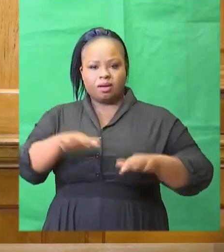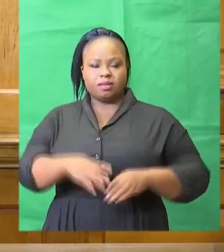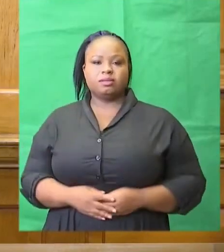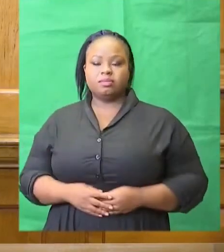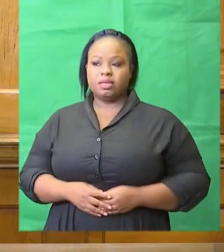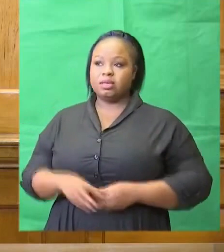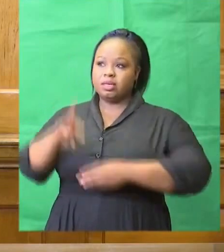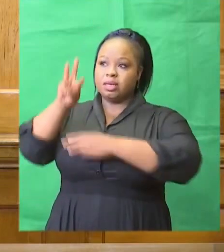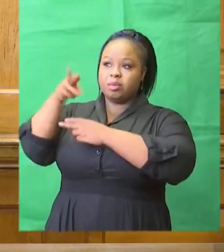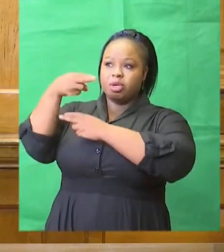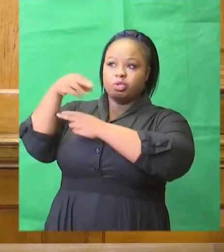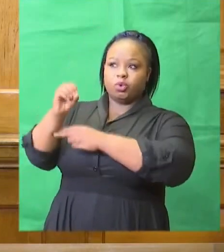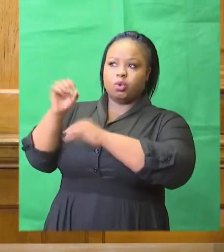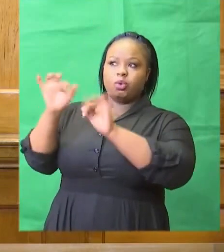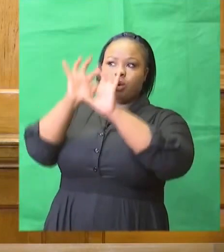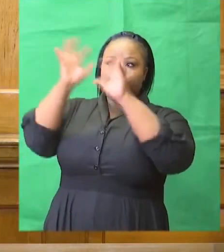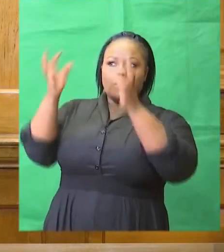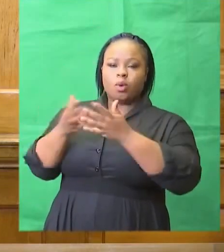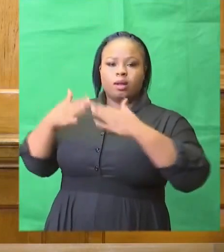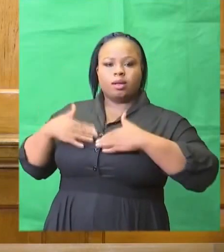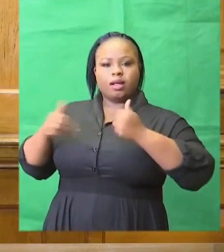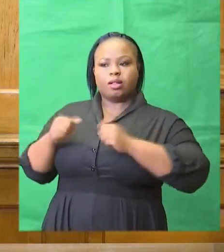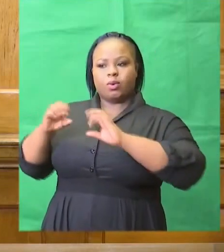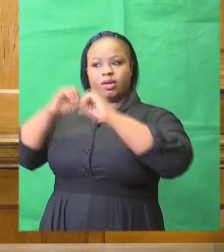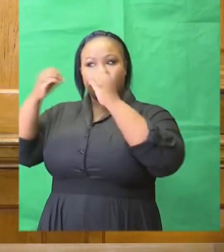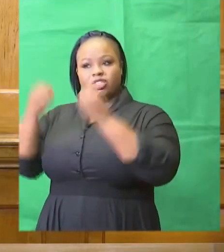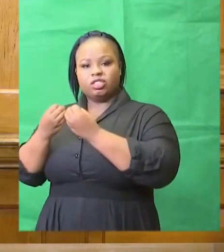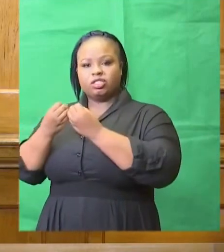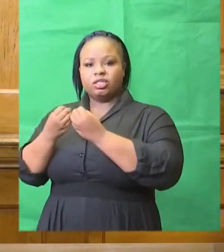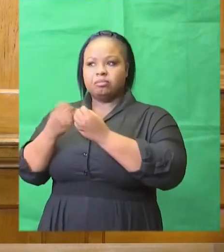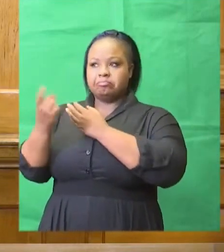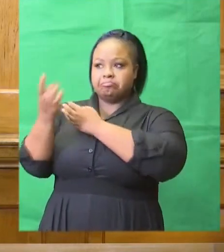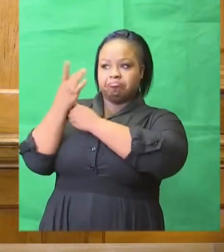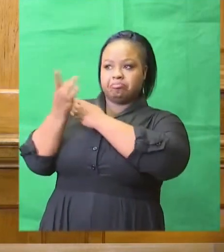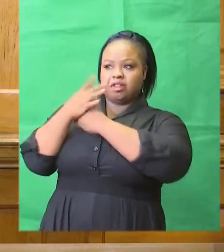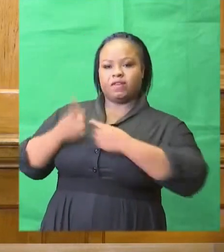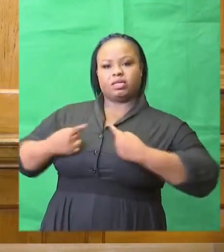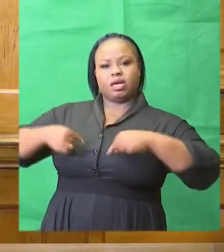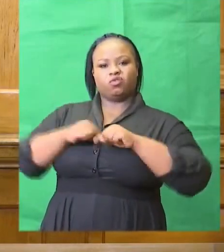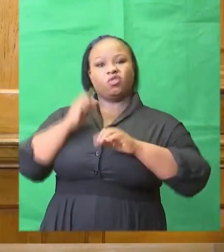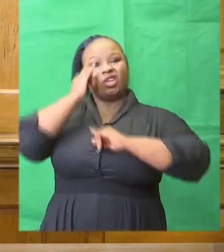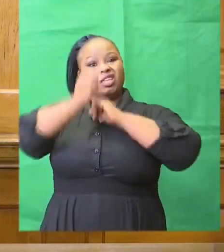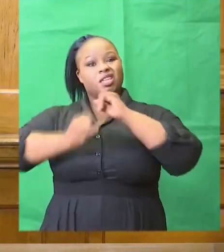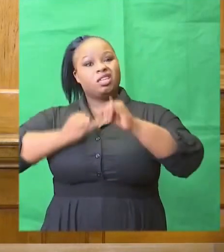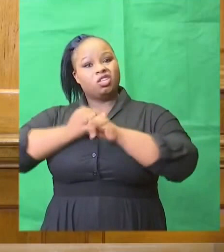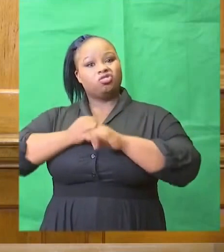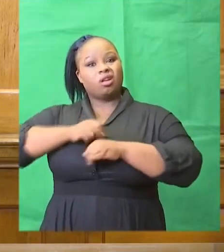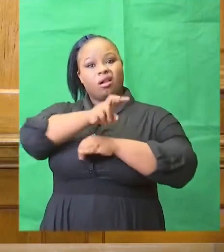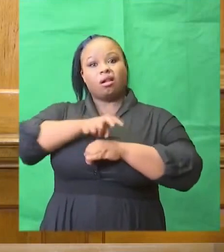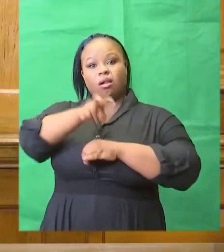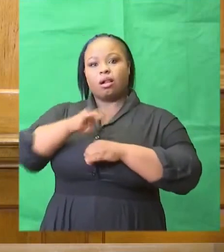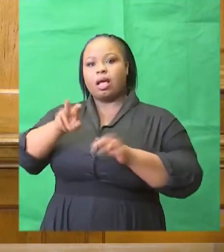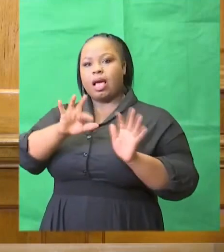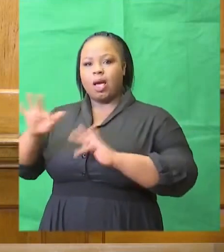World Health Organization on international travel, which advises against the closure of